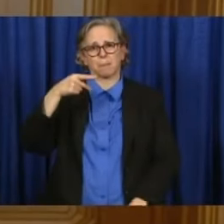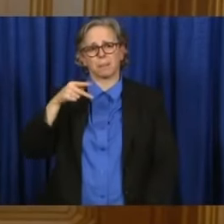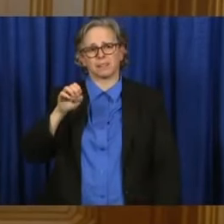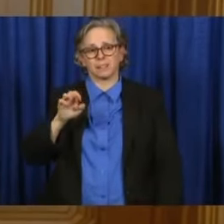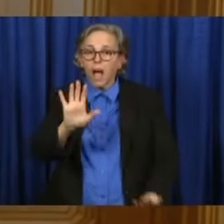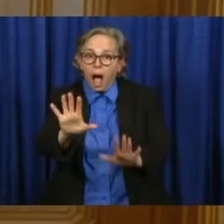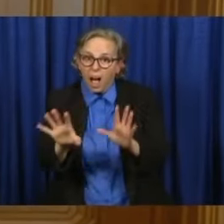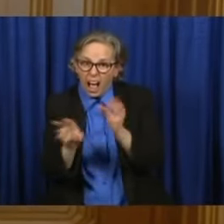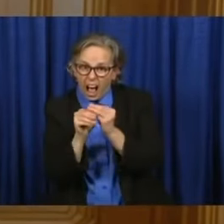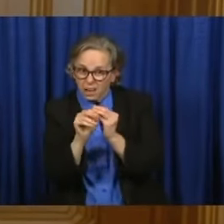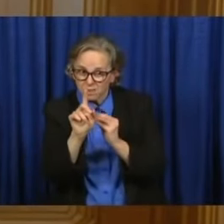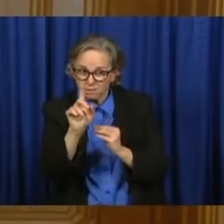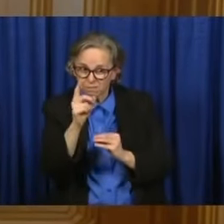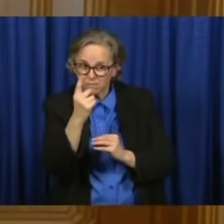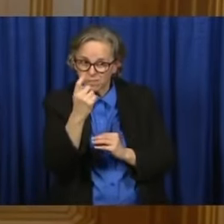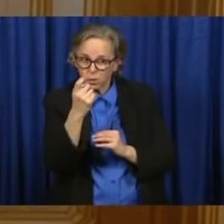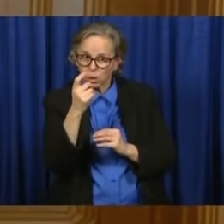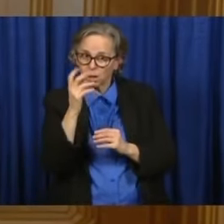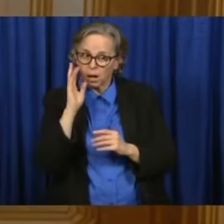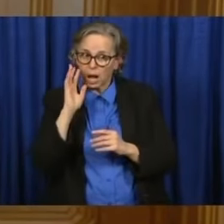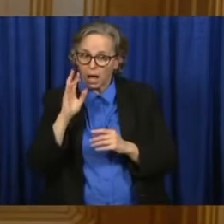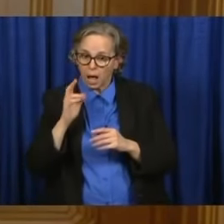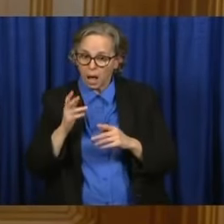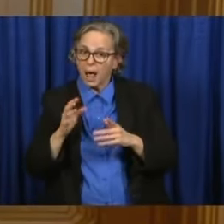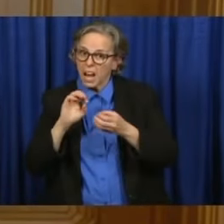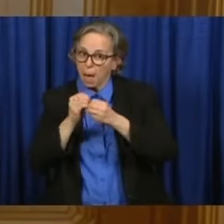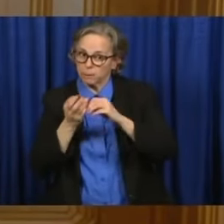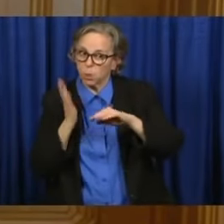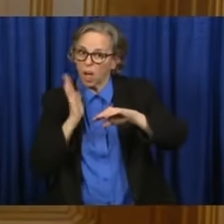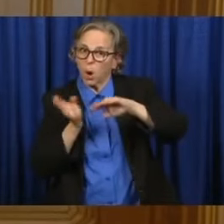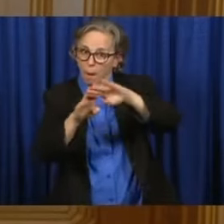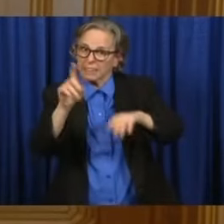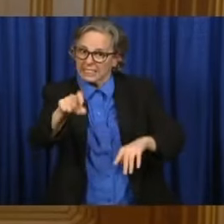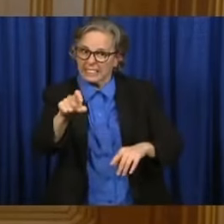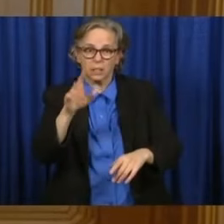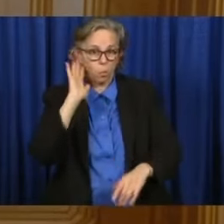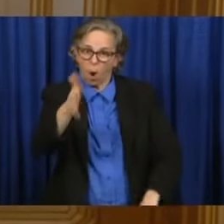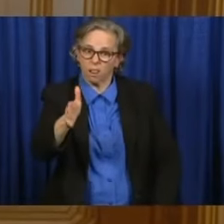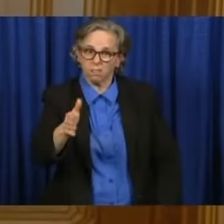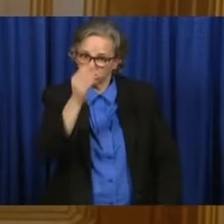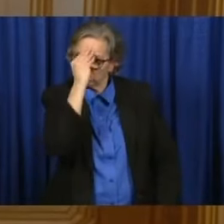will go up, and the need will continue to grow up.